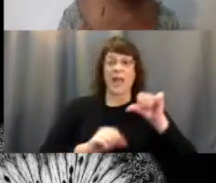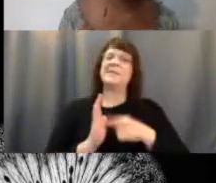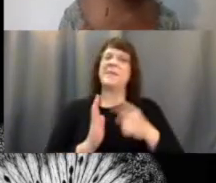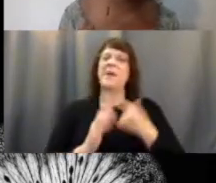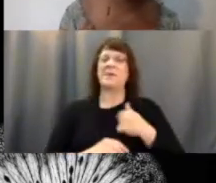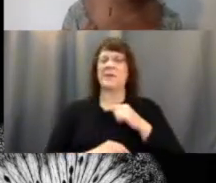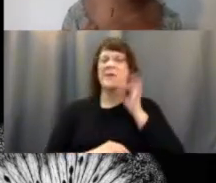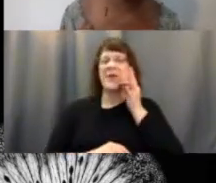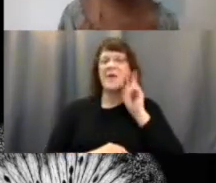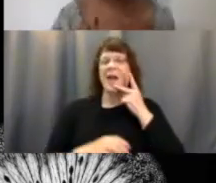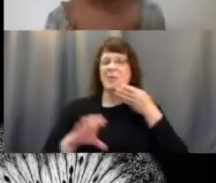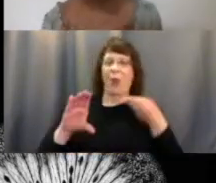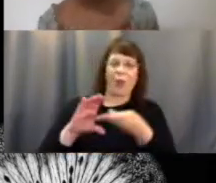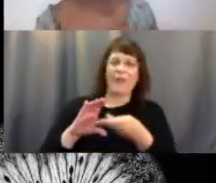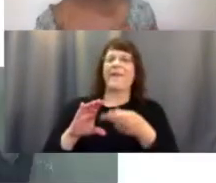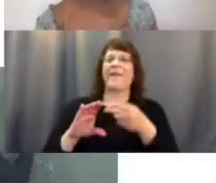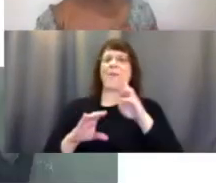MRI machines to see what they look like.